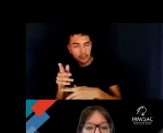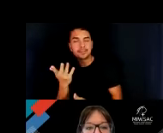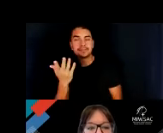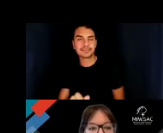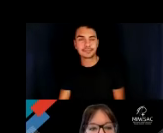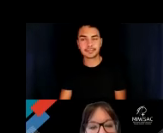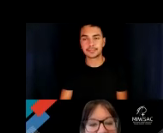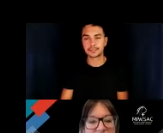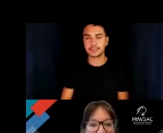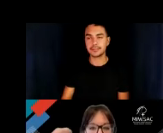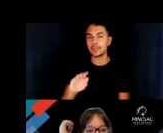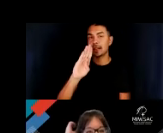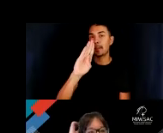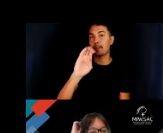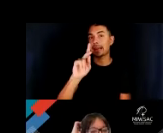Perfect.